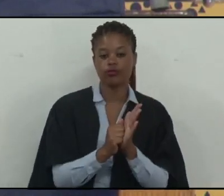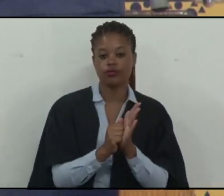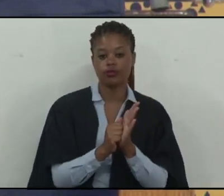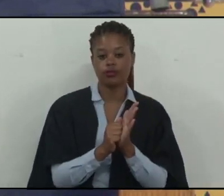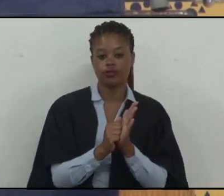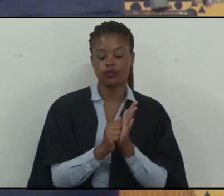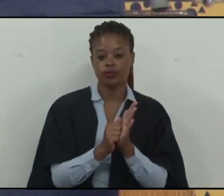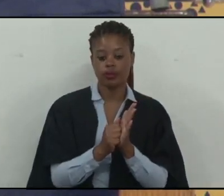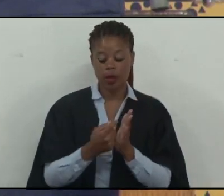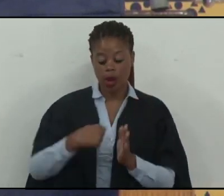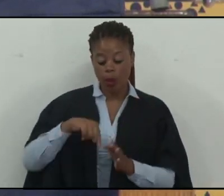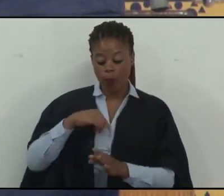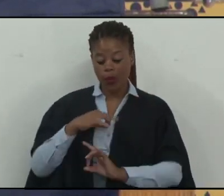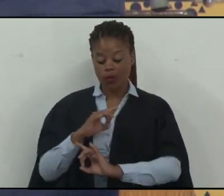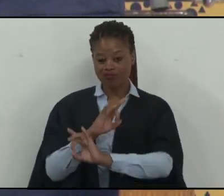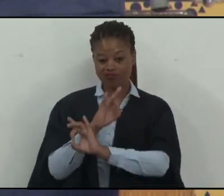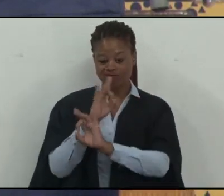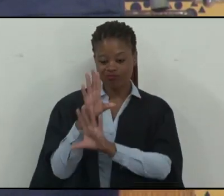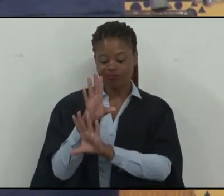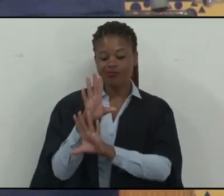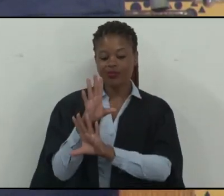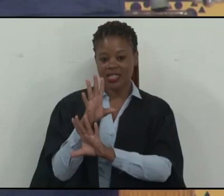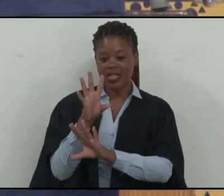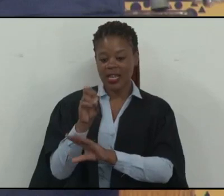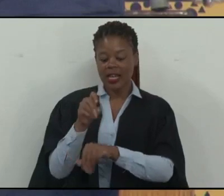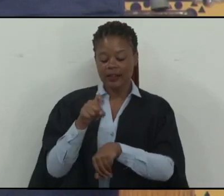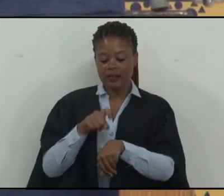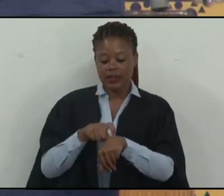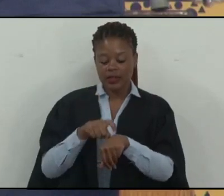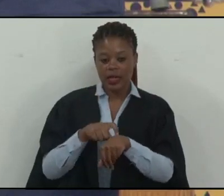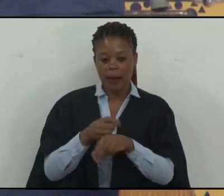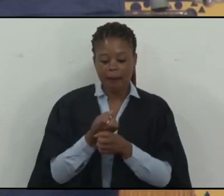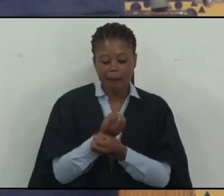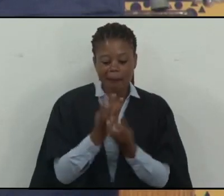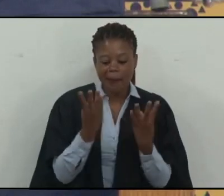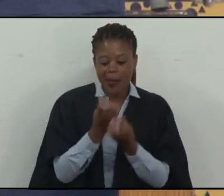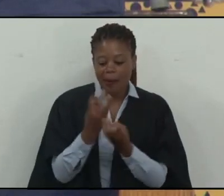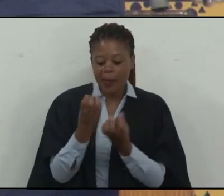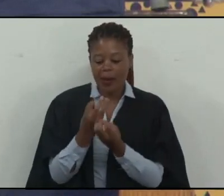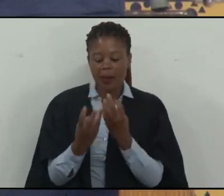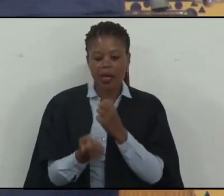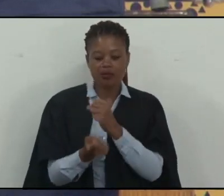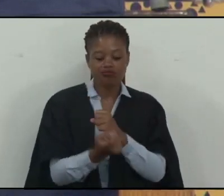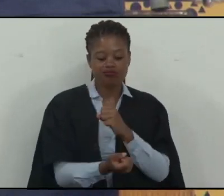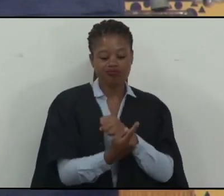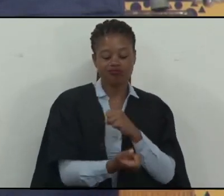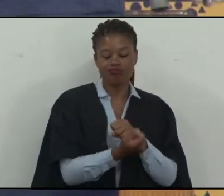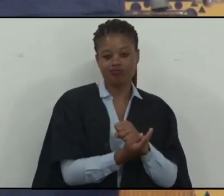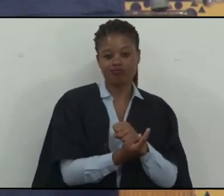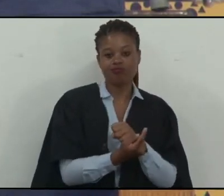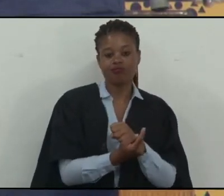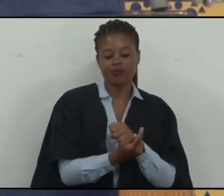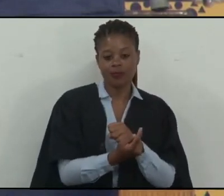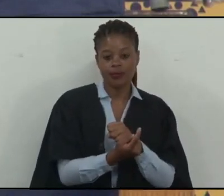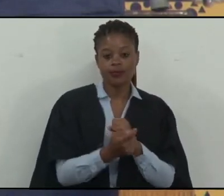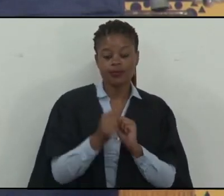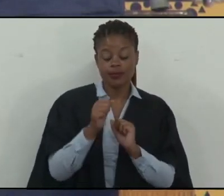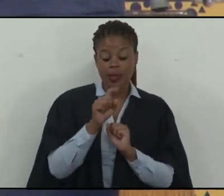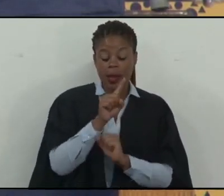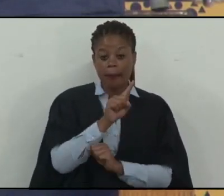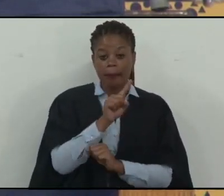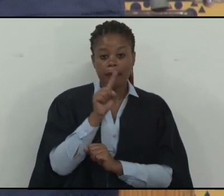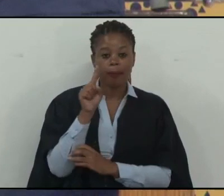We're clearly confronting a time of multiple complexity. I do,